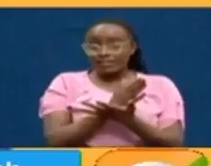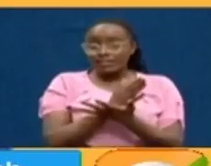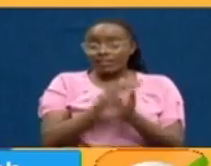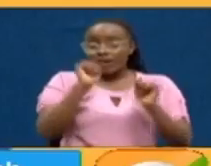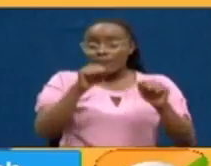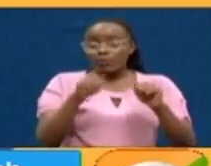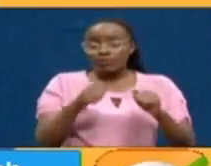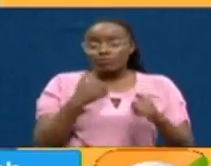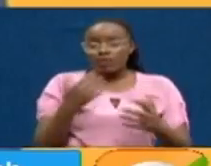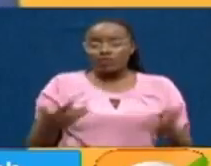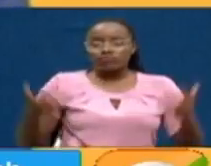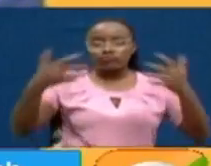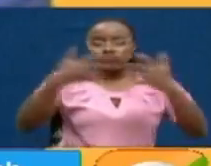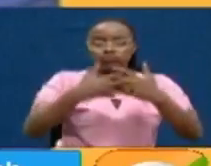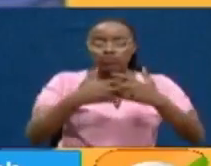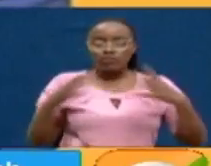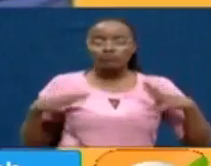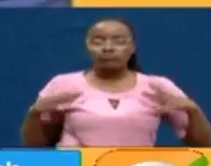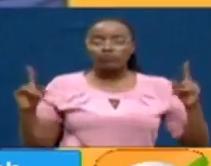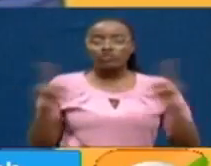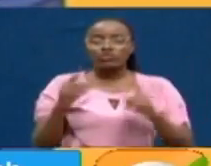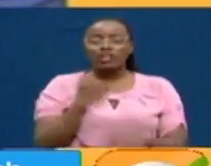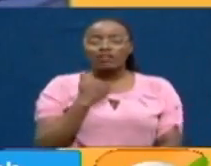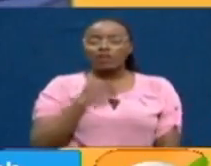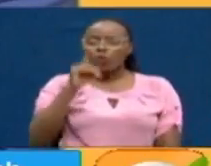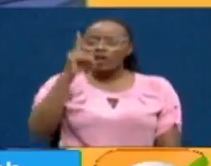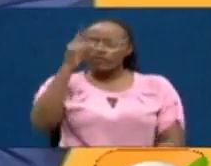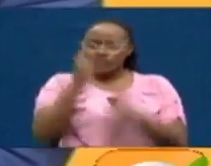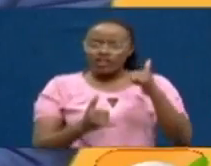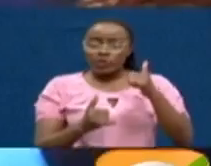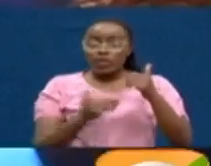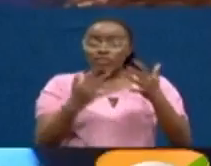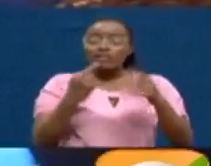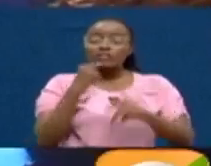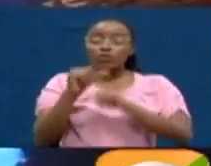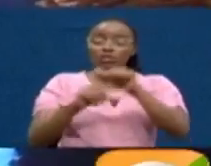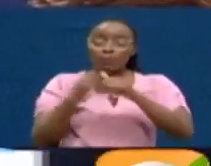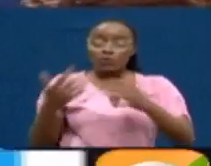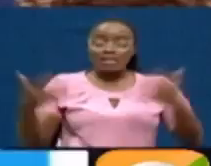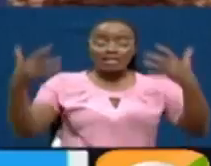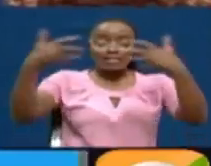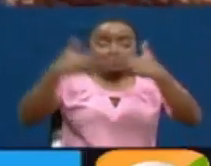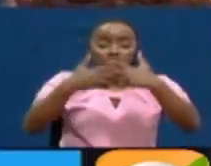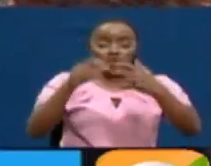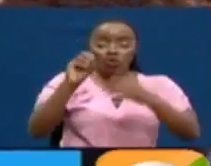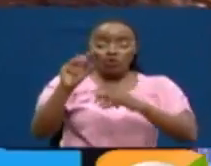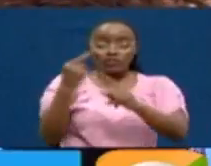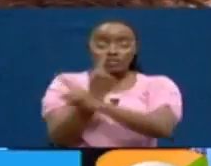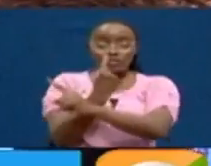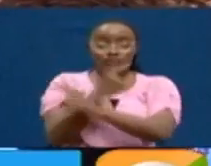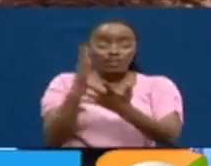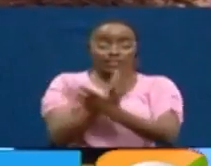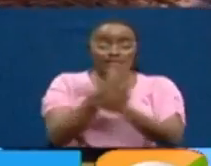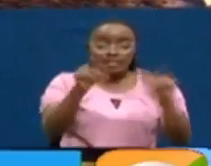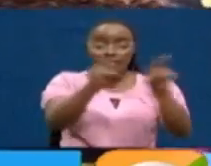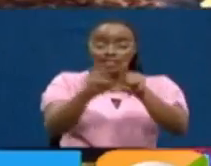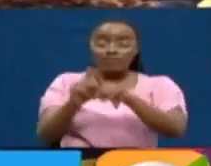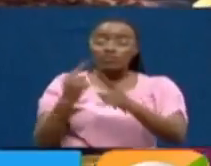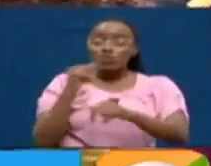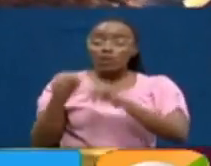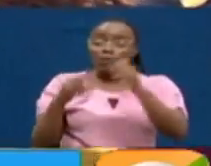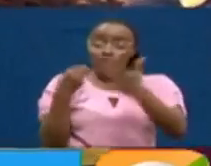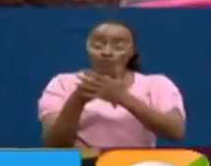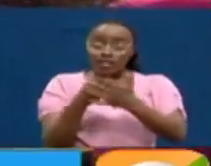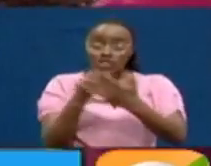we're going to create the jobs. I have to take a very quick break. Yeah, just one comment. Just one line. The thing is, when you talk about integration of different sectors, by the way, we're also now talking about the